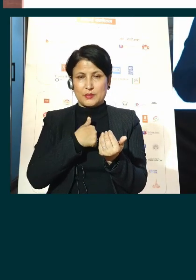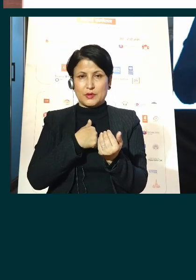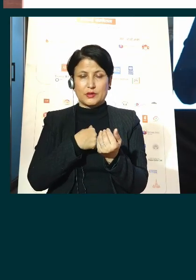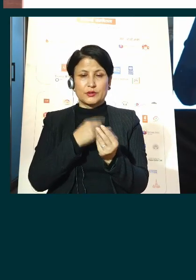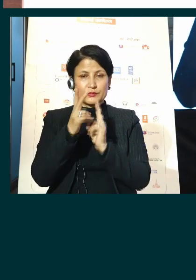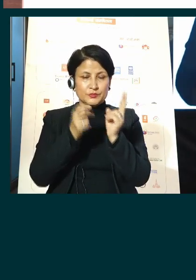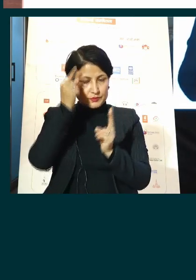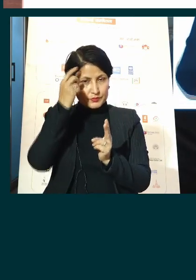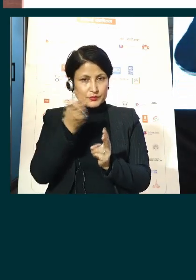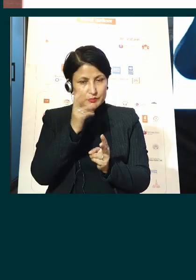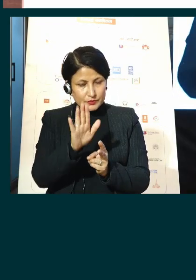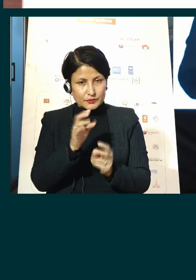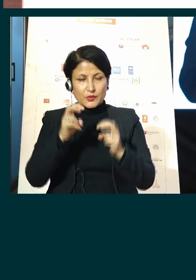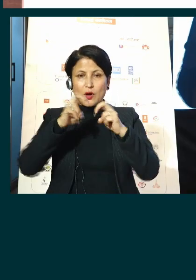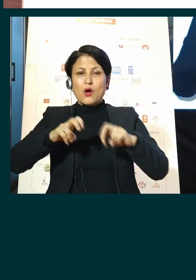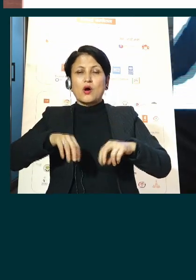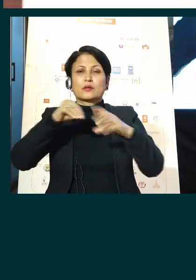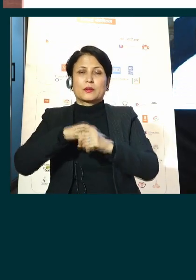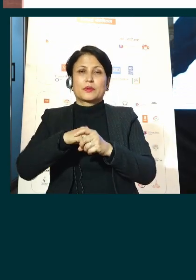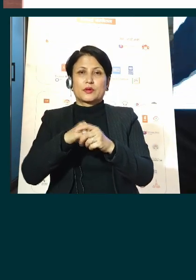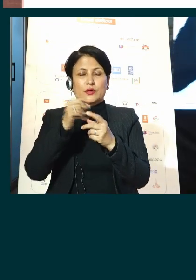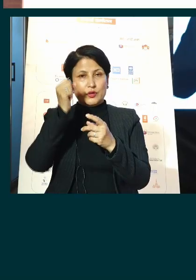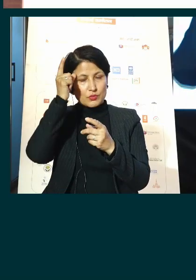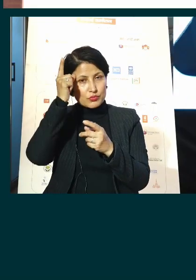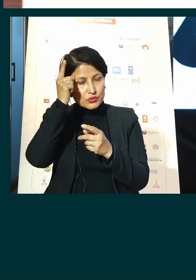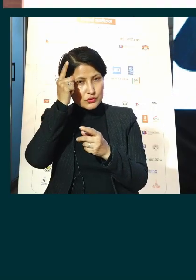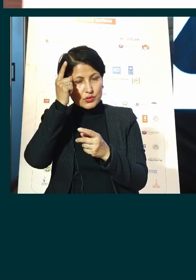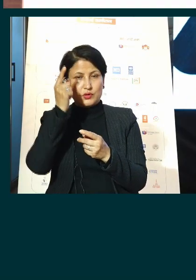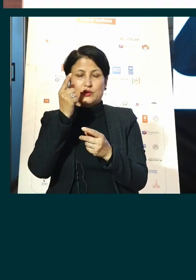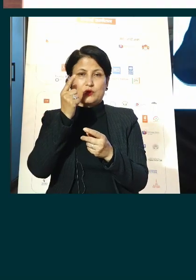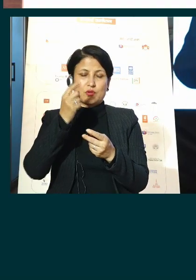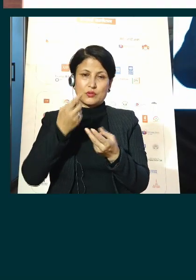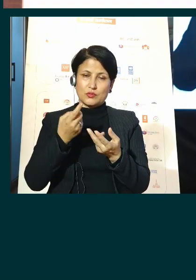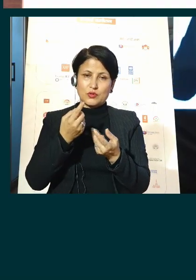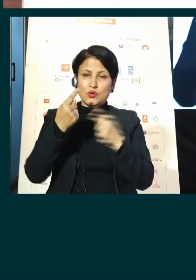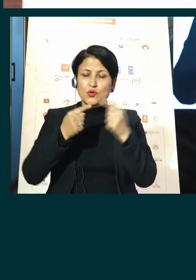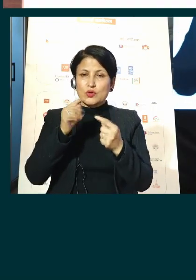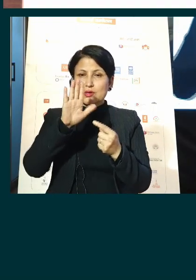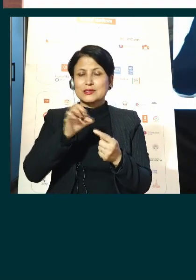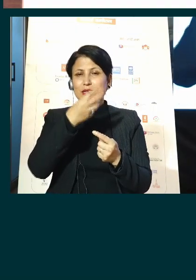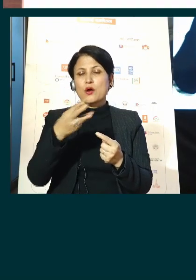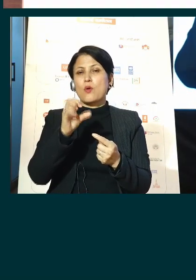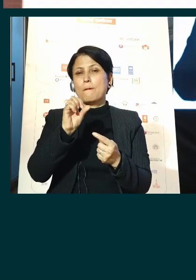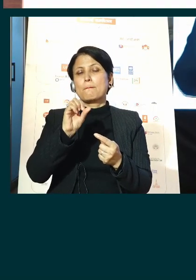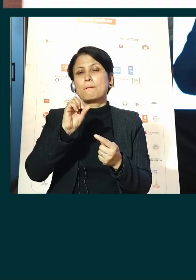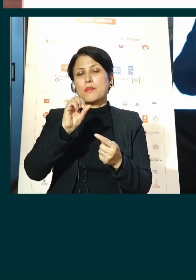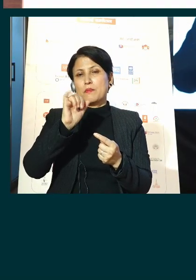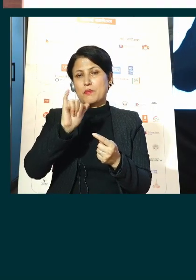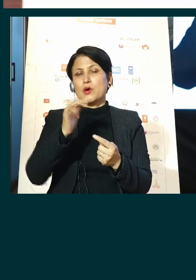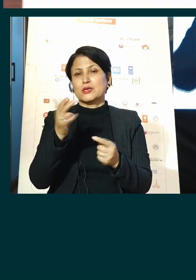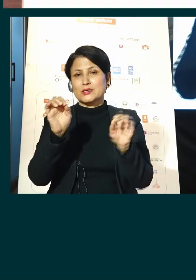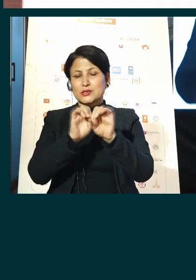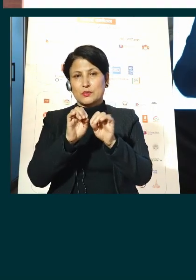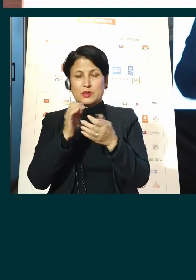was to be the first to kind of comprehensively assess which components of these chhaupari interventions are showing promise and what can we learn from them so we